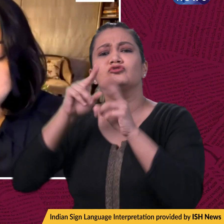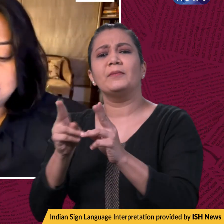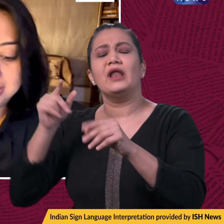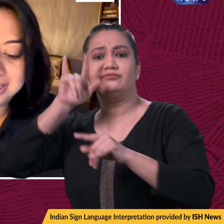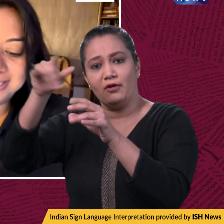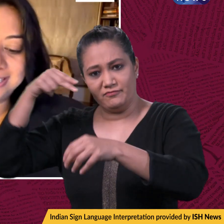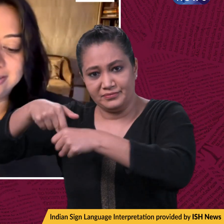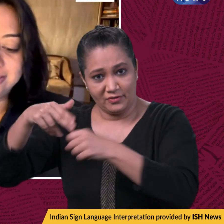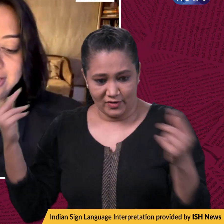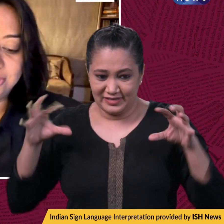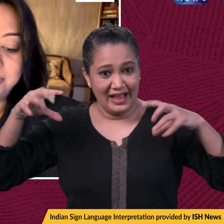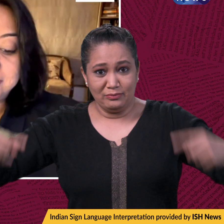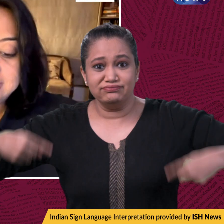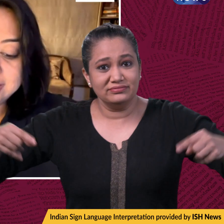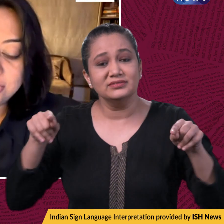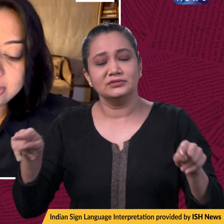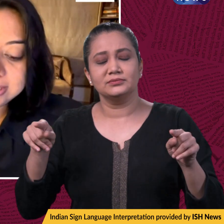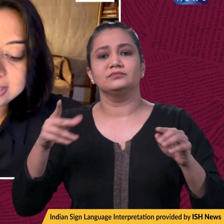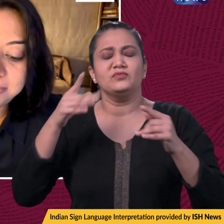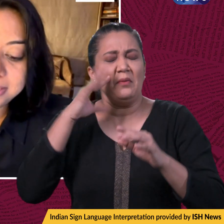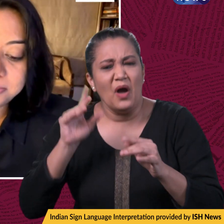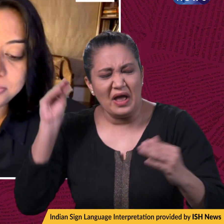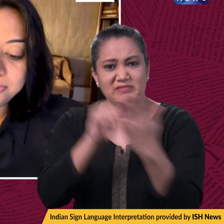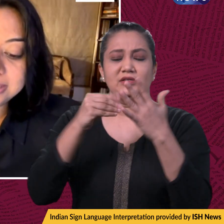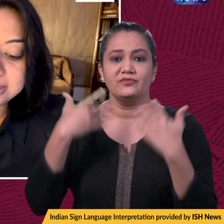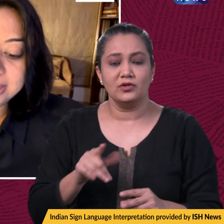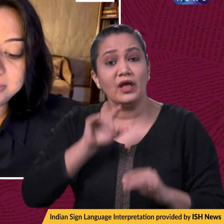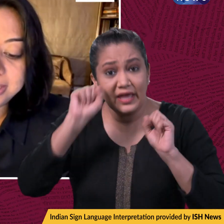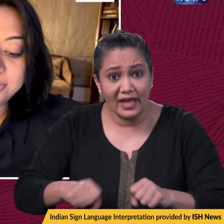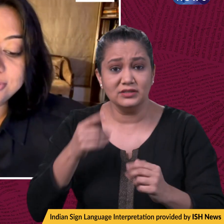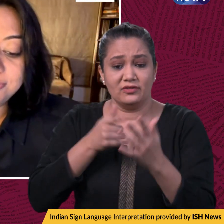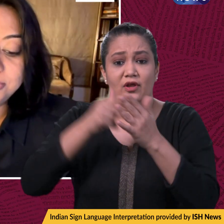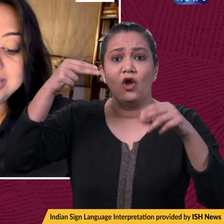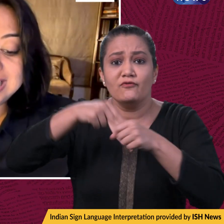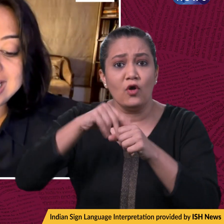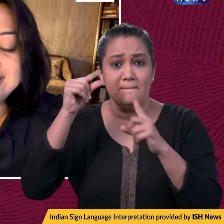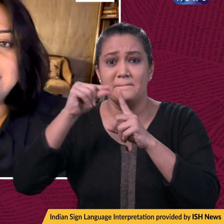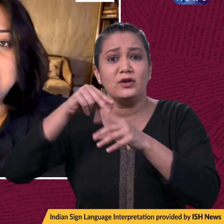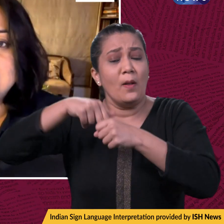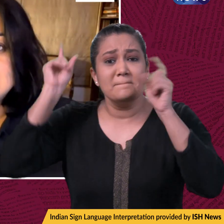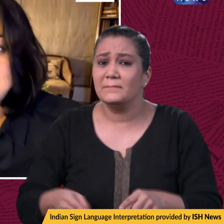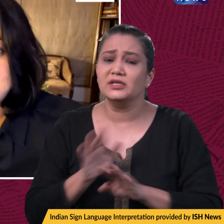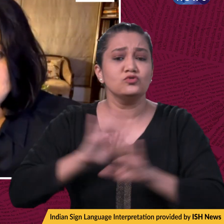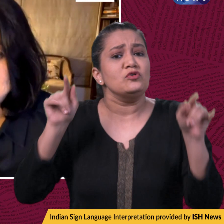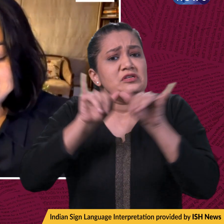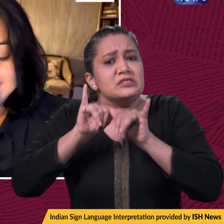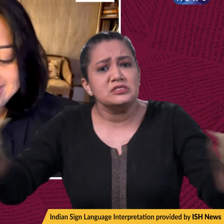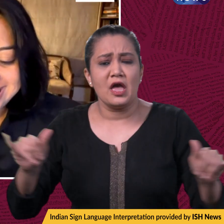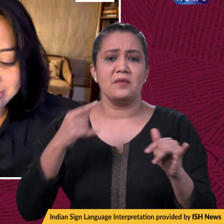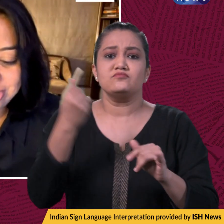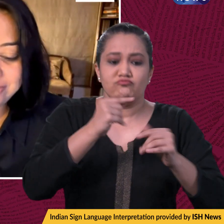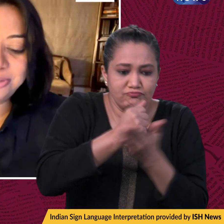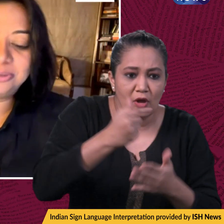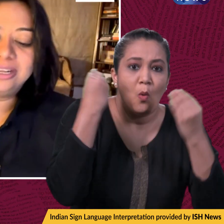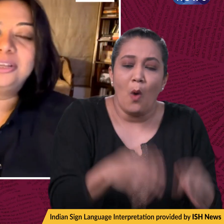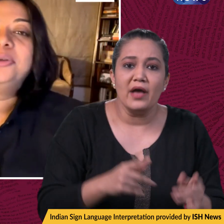jet fuel in the other engine. It's a historic step that has proved that sustainable aviation fuels can deliver the same performance